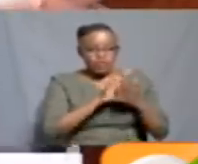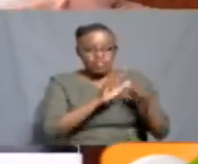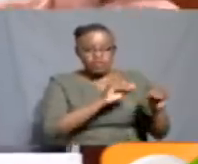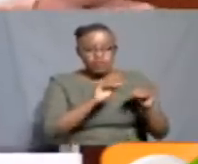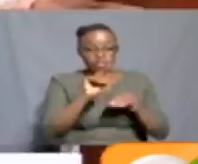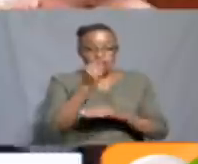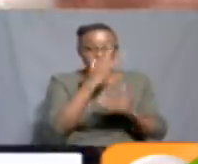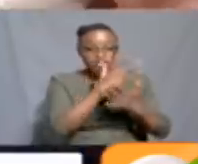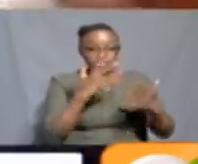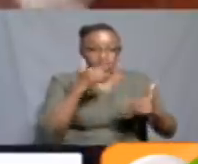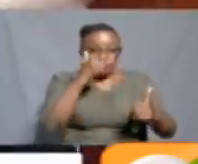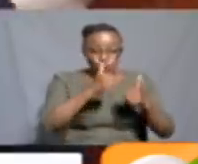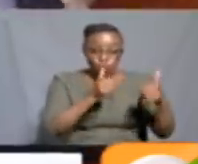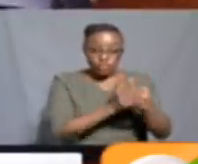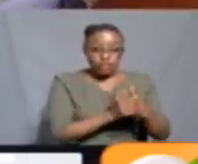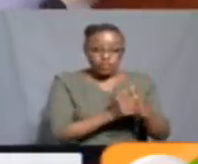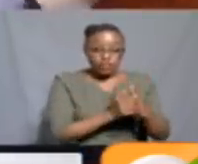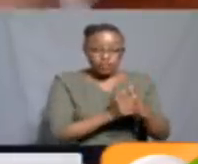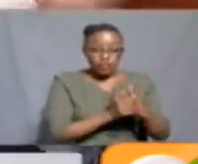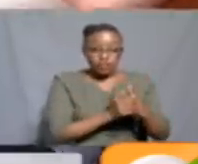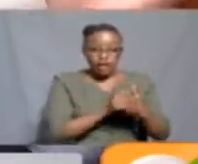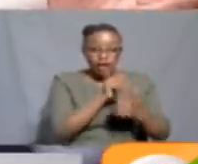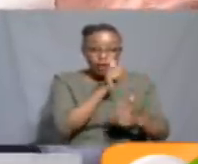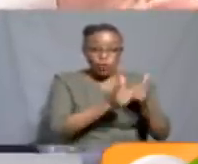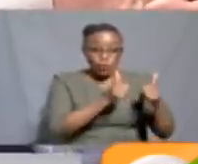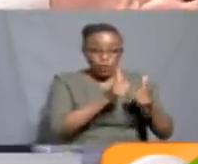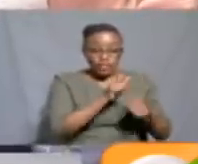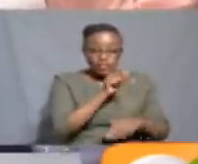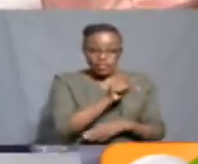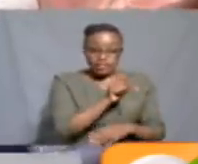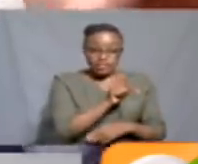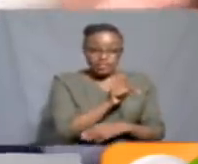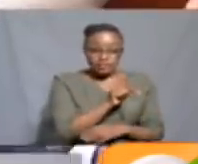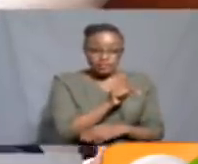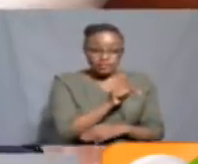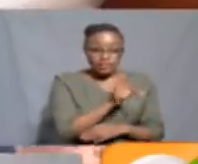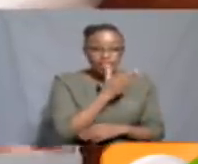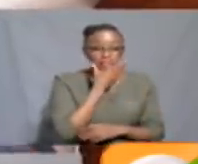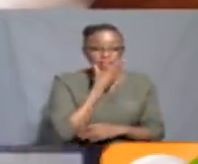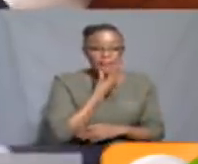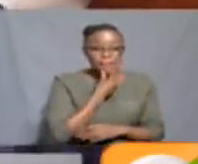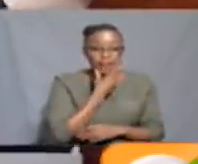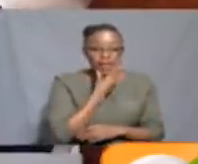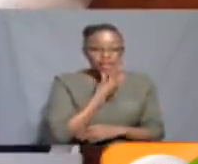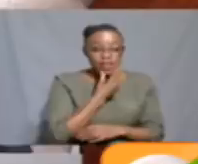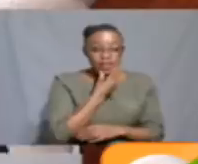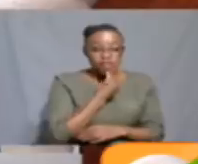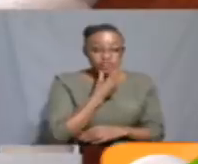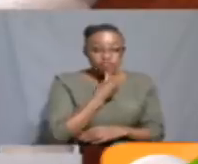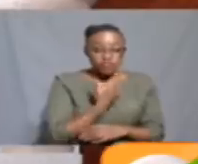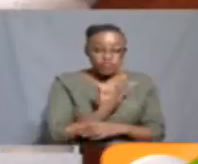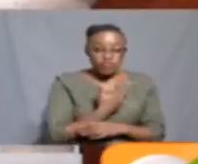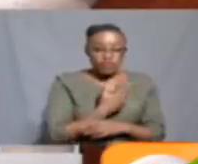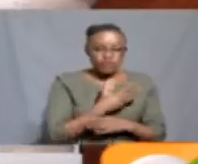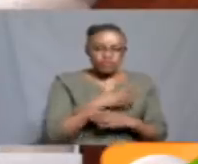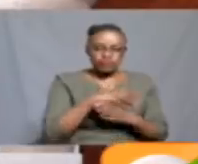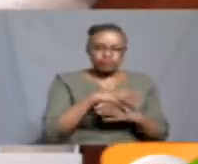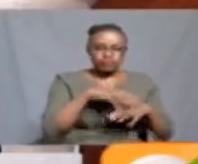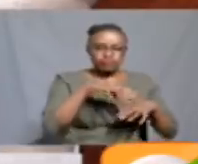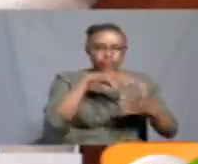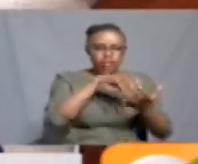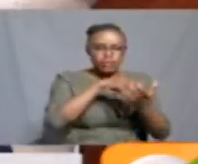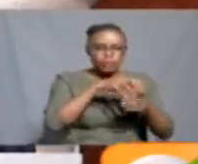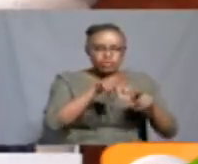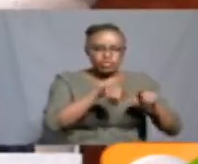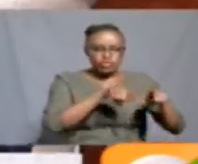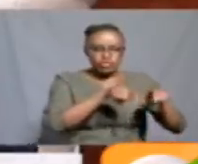And the first thing, we were just dazzled by his personality. The man taking the British Empire on